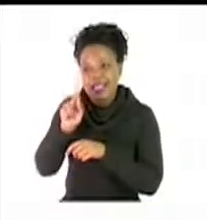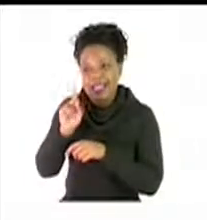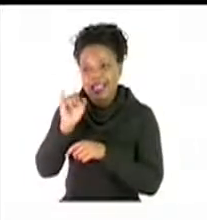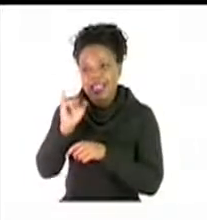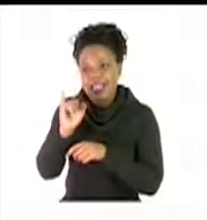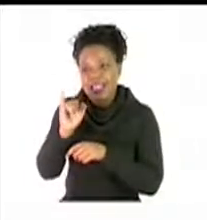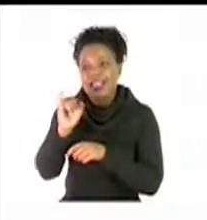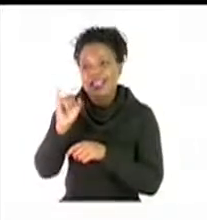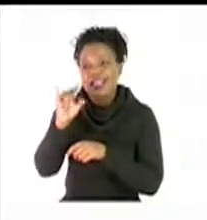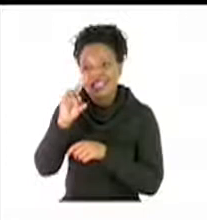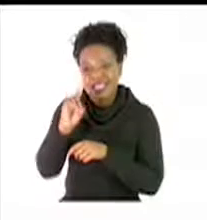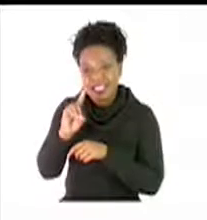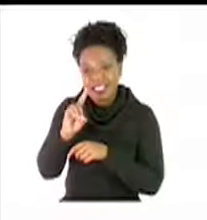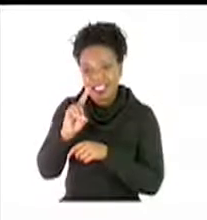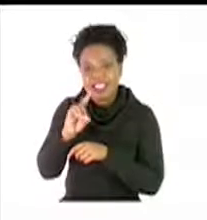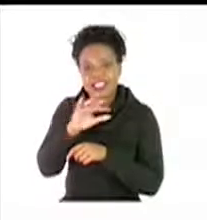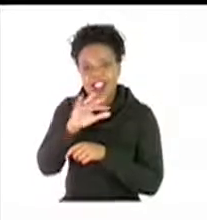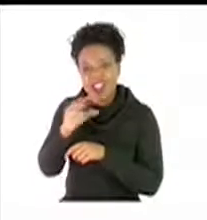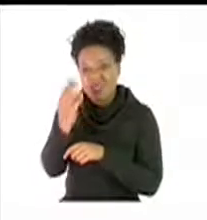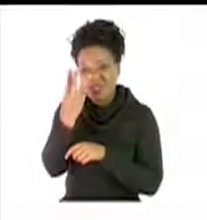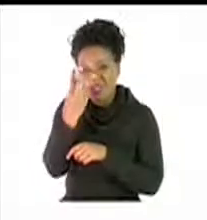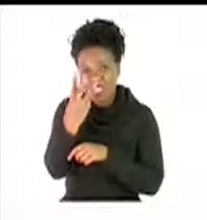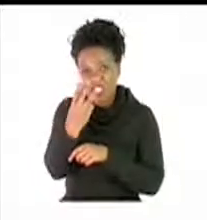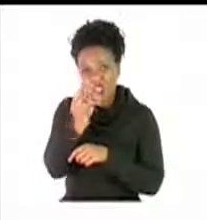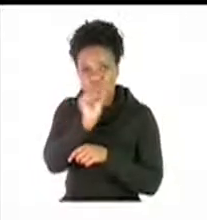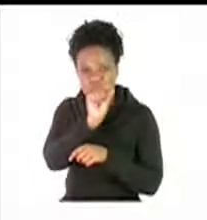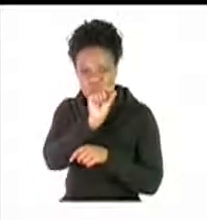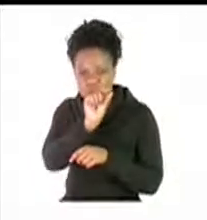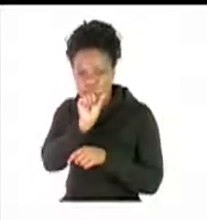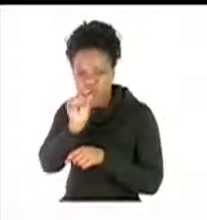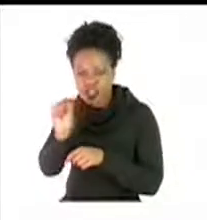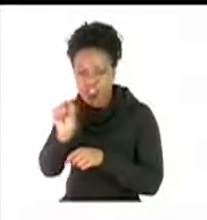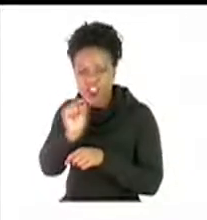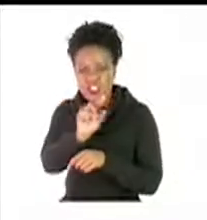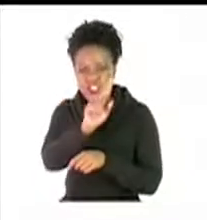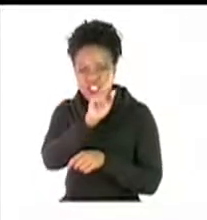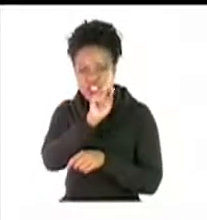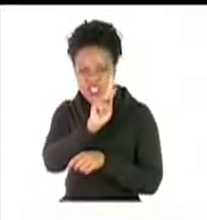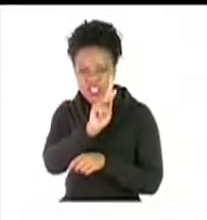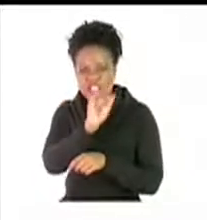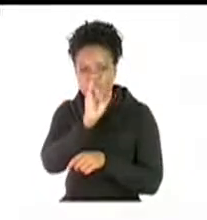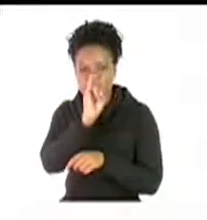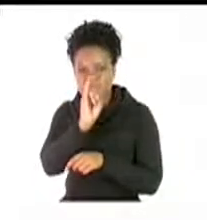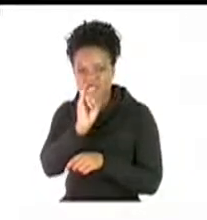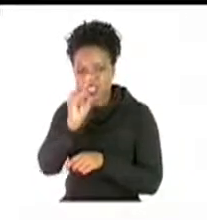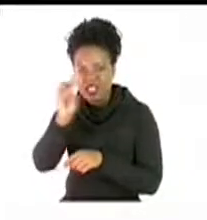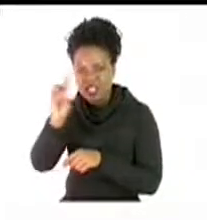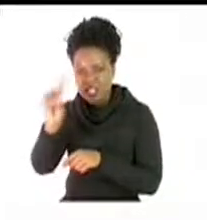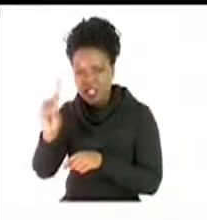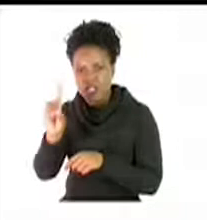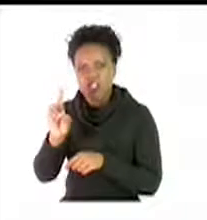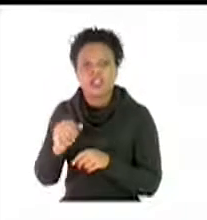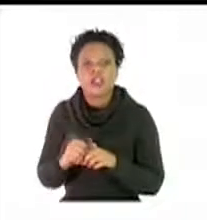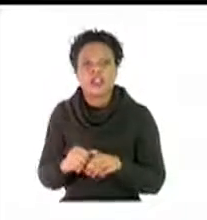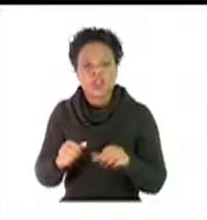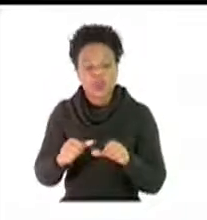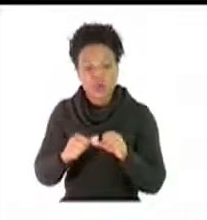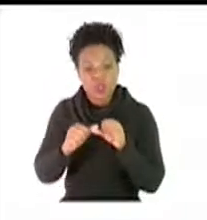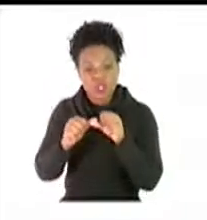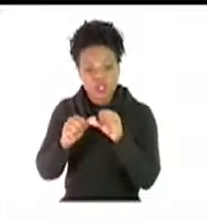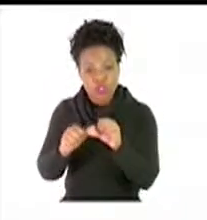should also fit across there. So you continue from number one, two, up to the last